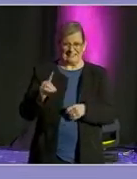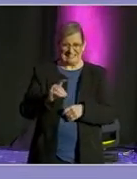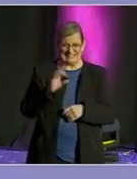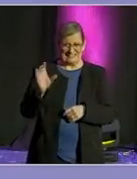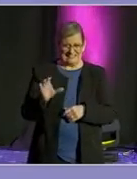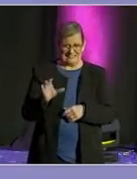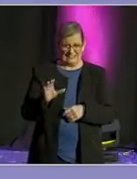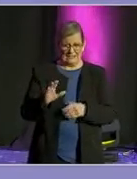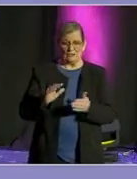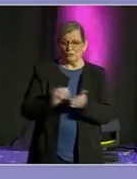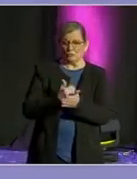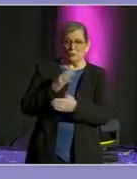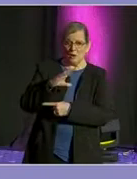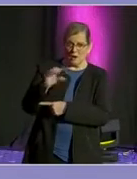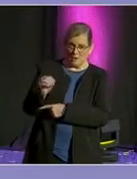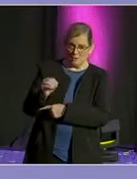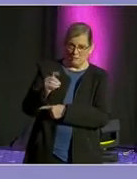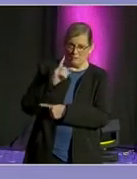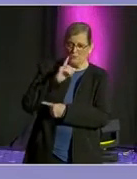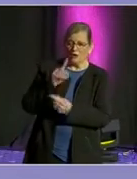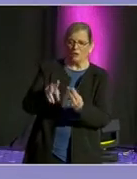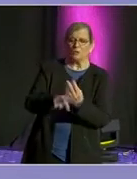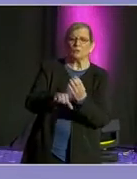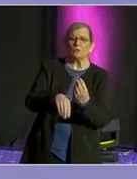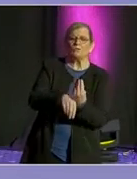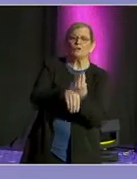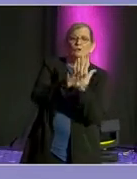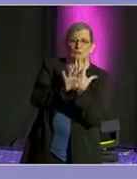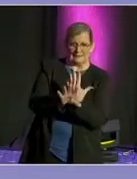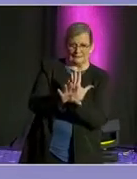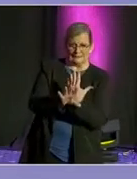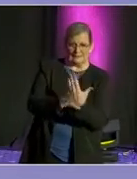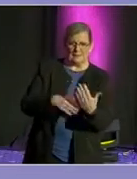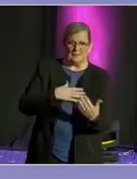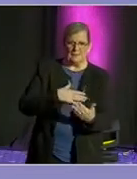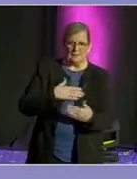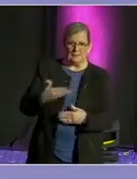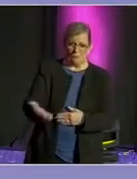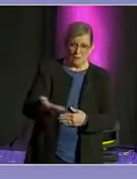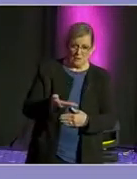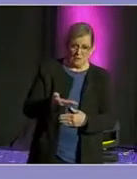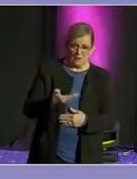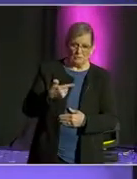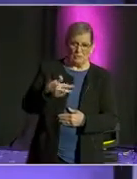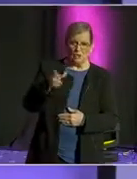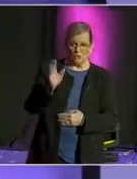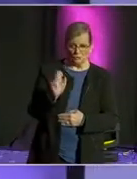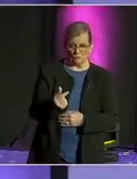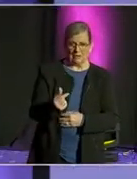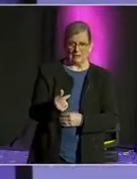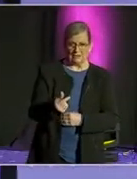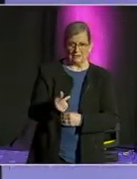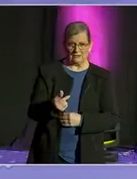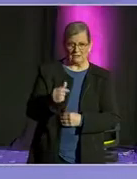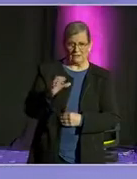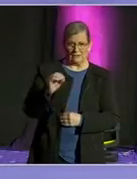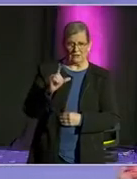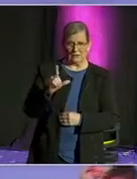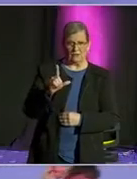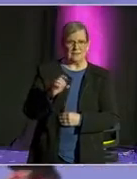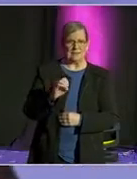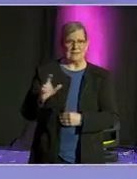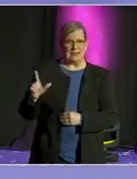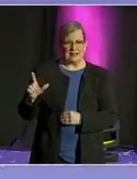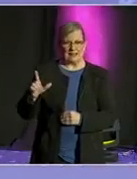Please welcome Greg Odell, President and CEO of Events DC.